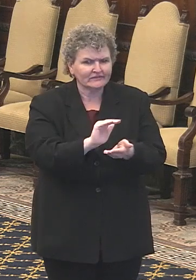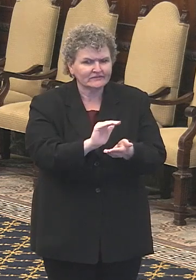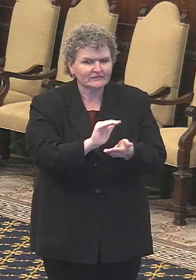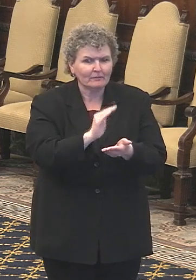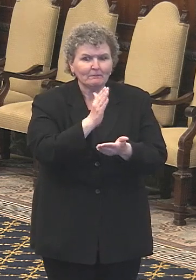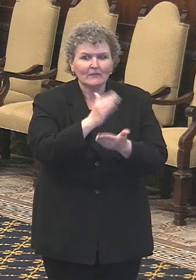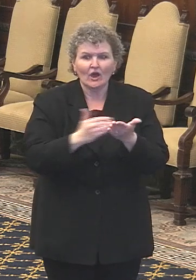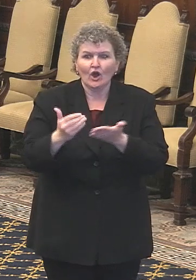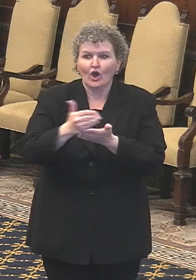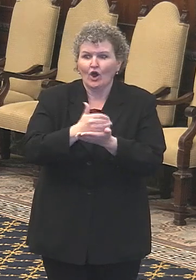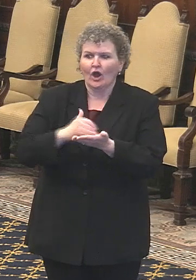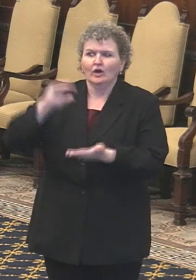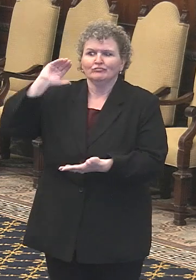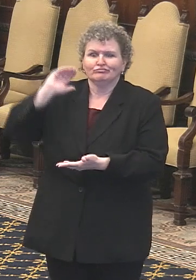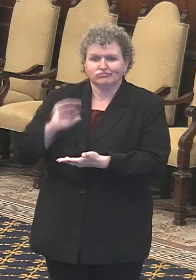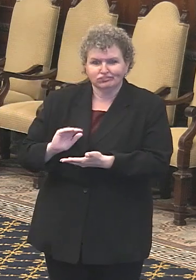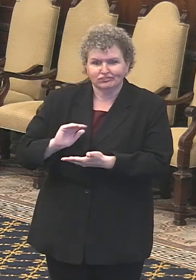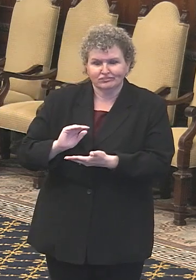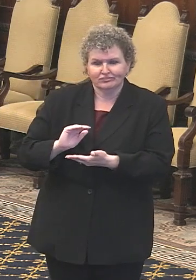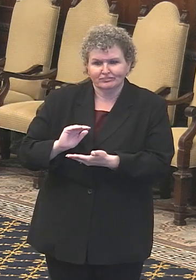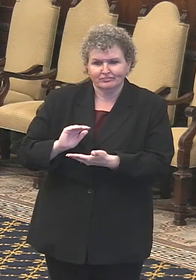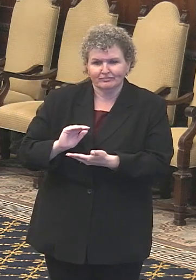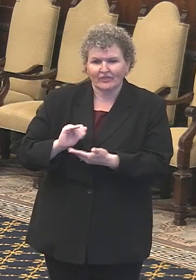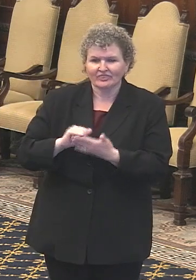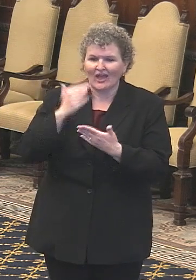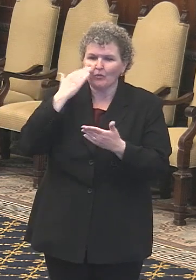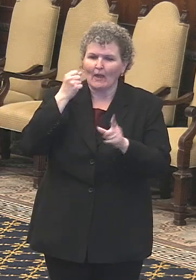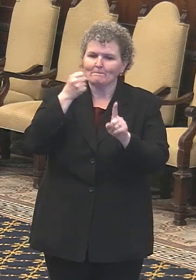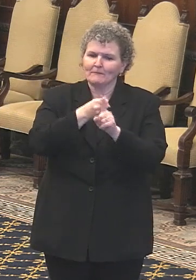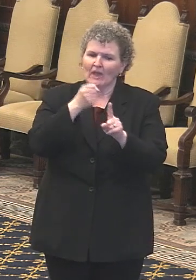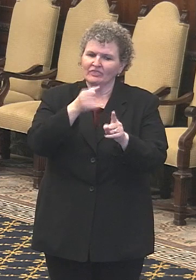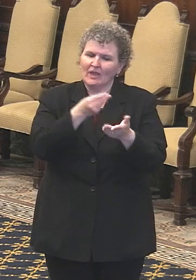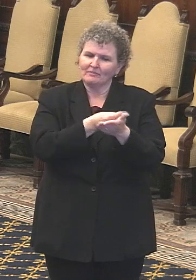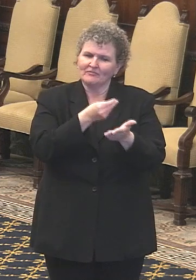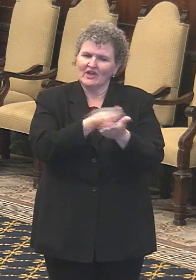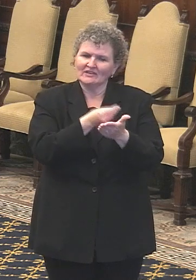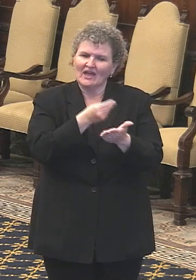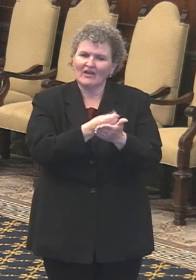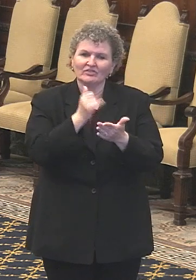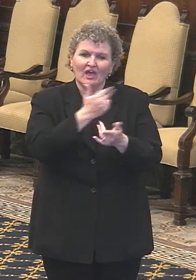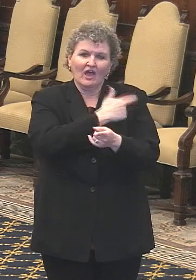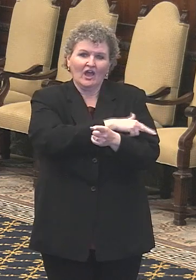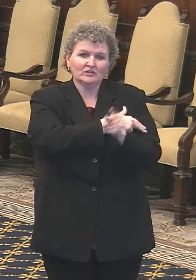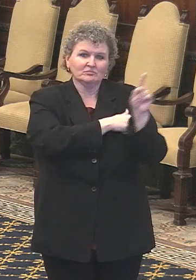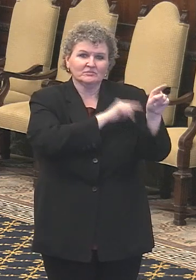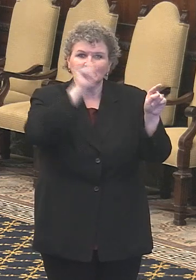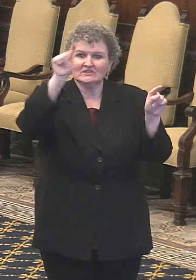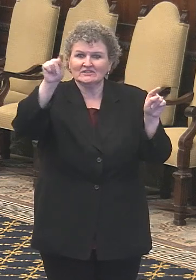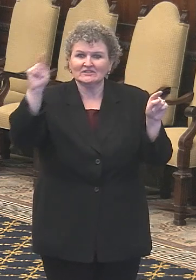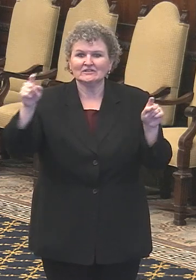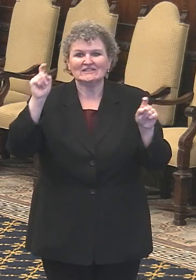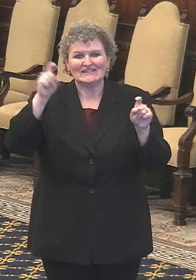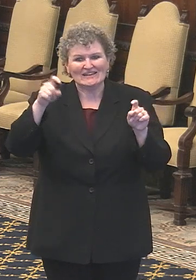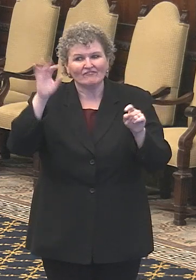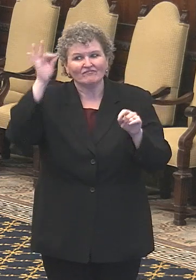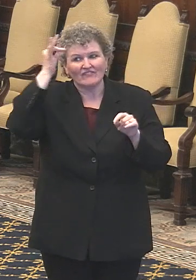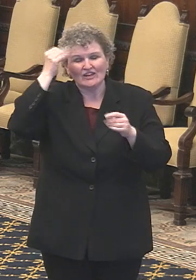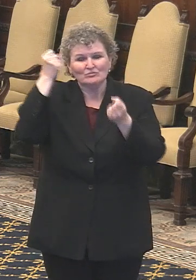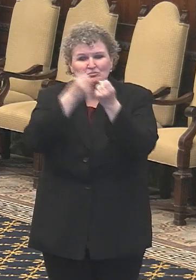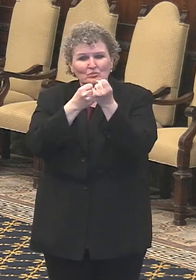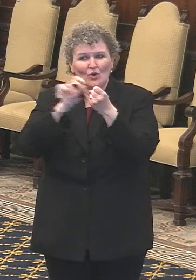that they were having financial problems as a result of that. And these hospitals will need some sort of financial support, maybe from the federal government. We need to keep